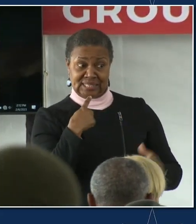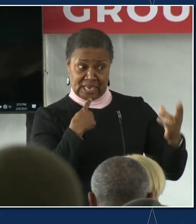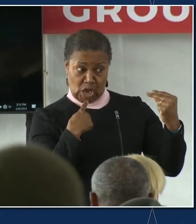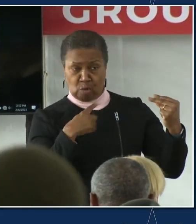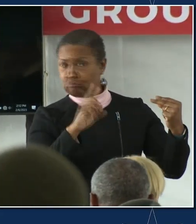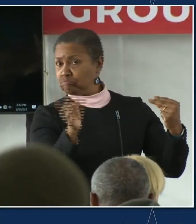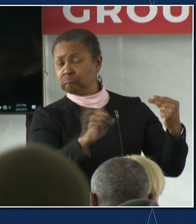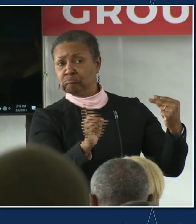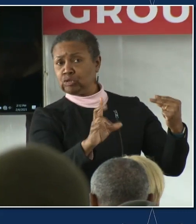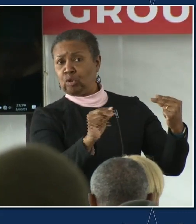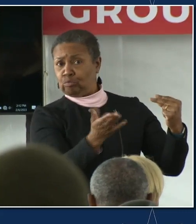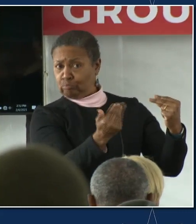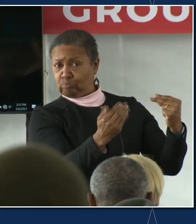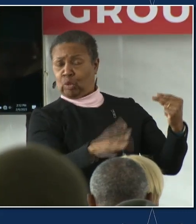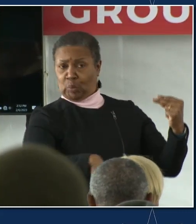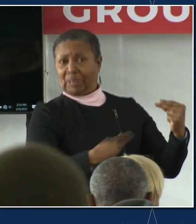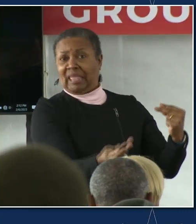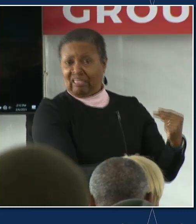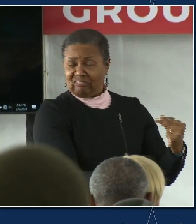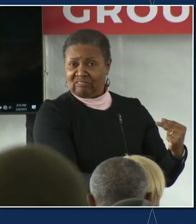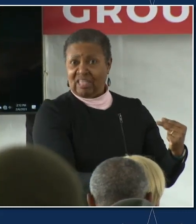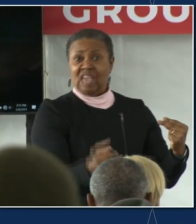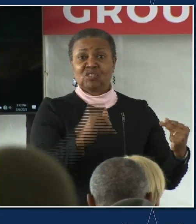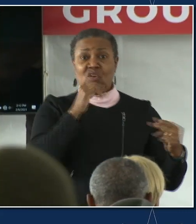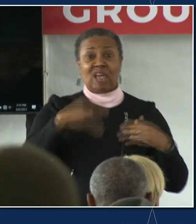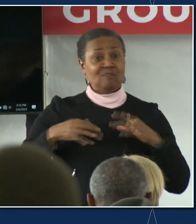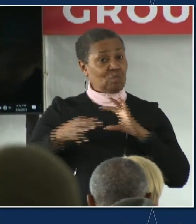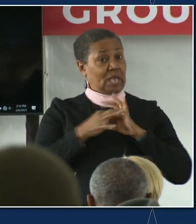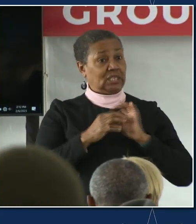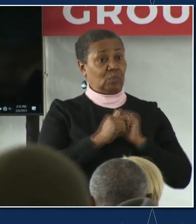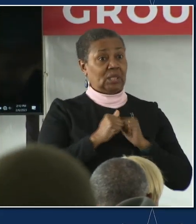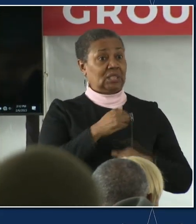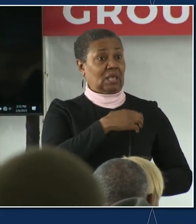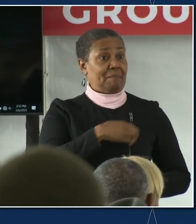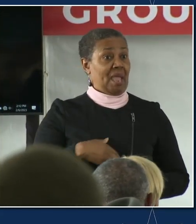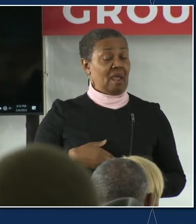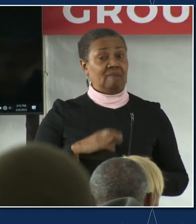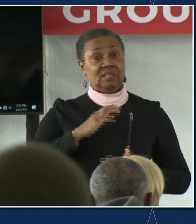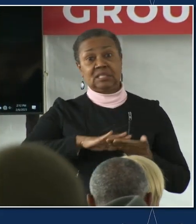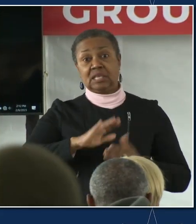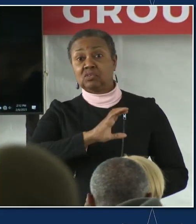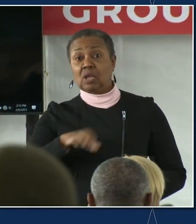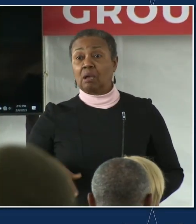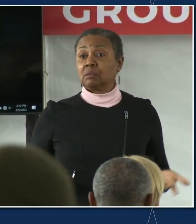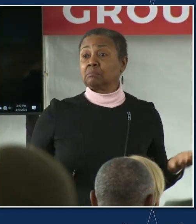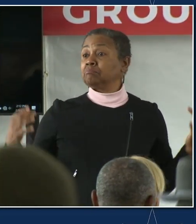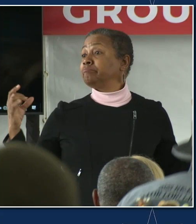y'all. So it ain't my fault if you don't have a relationship with the mayor of the city of Chicago.